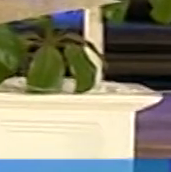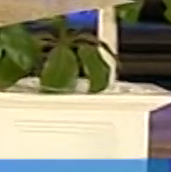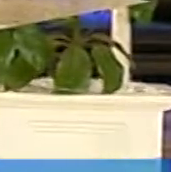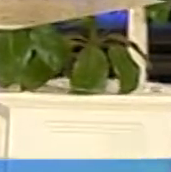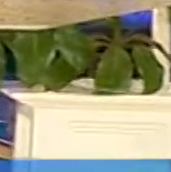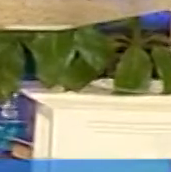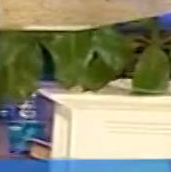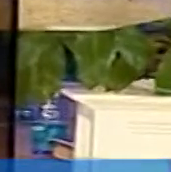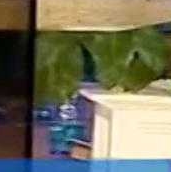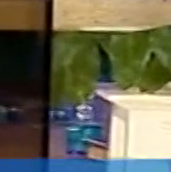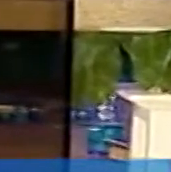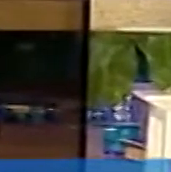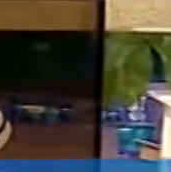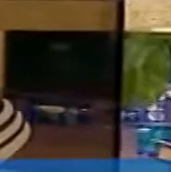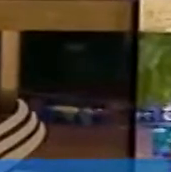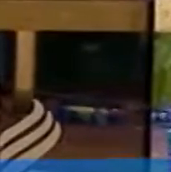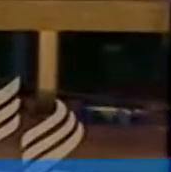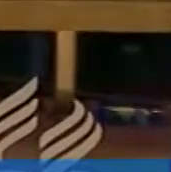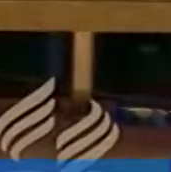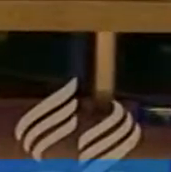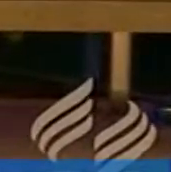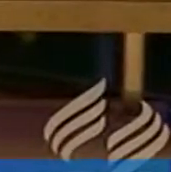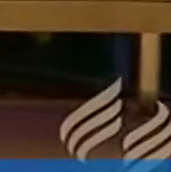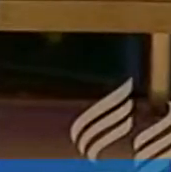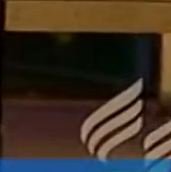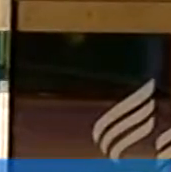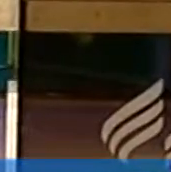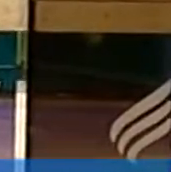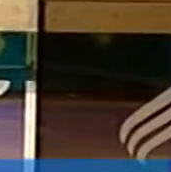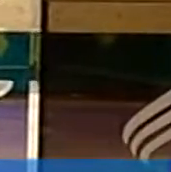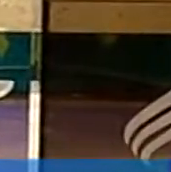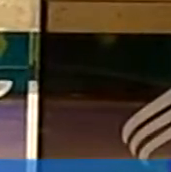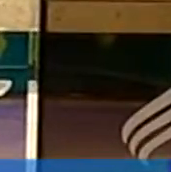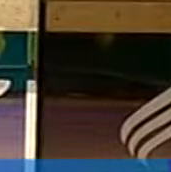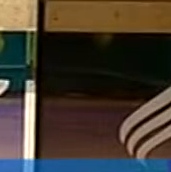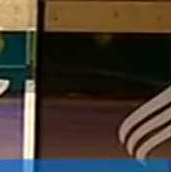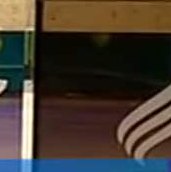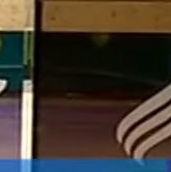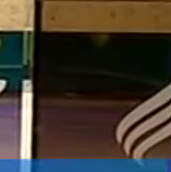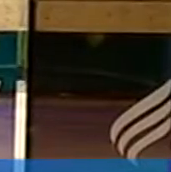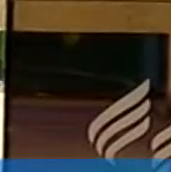As you are traveling through life, don't quarrel.